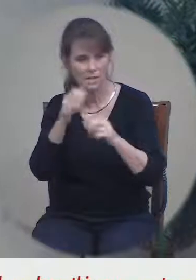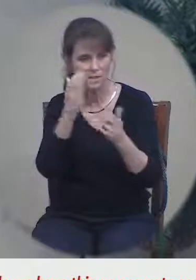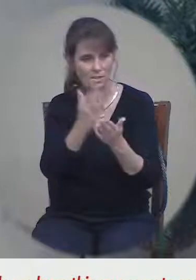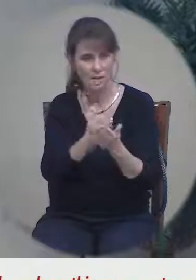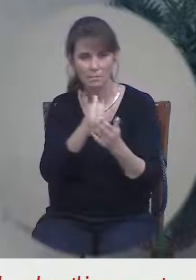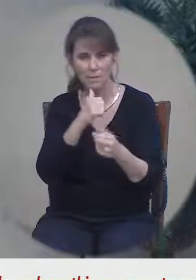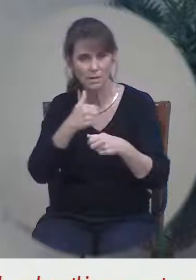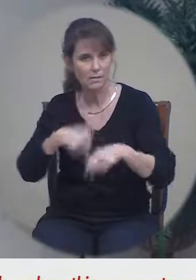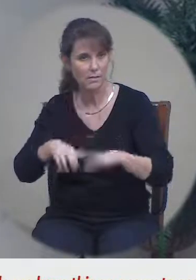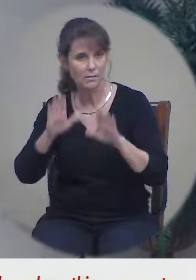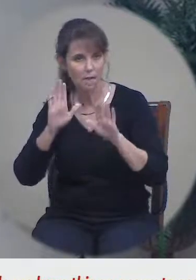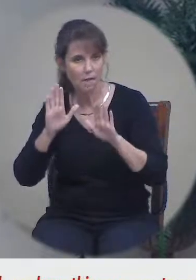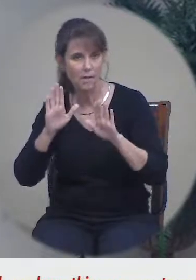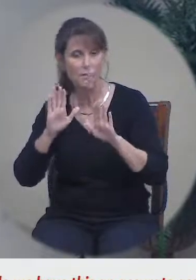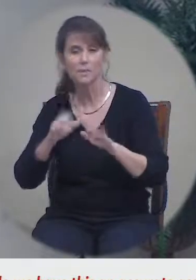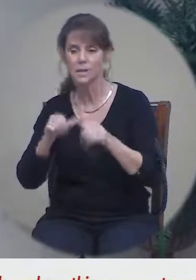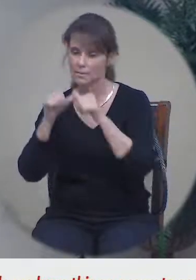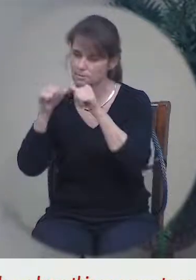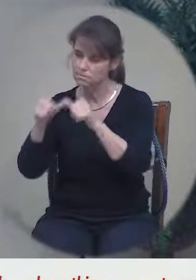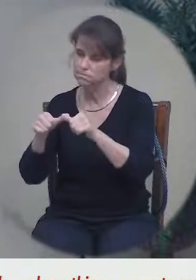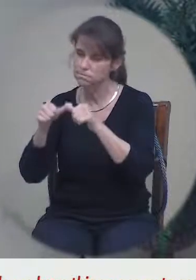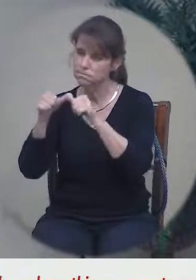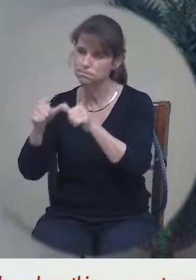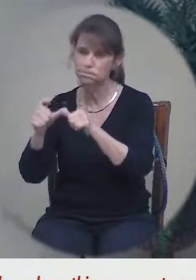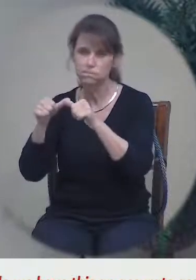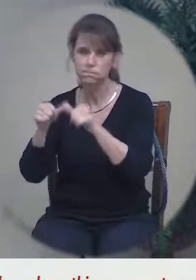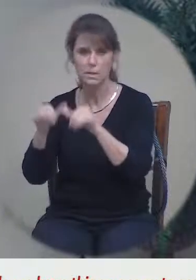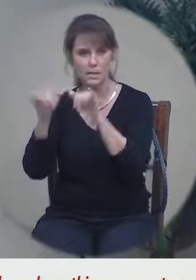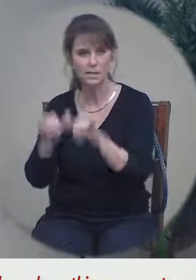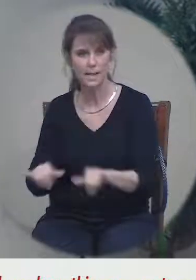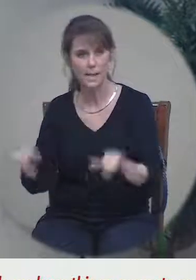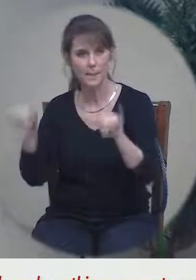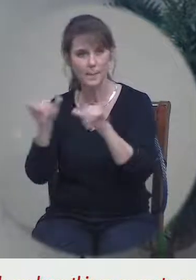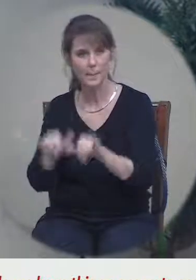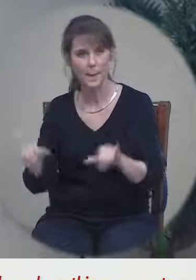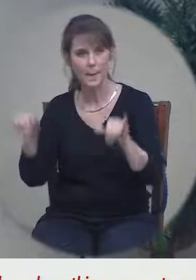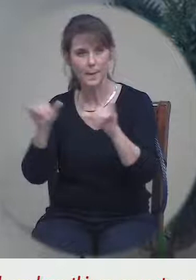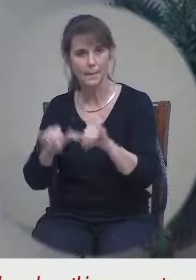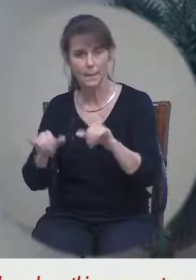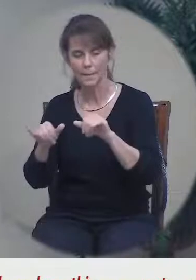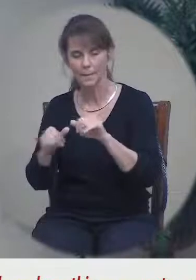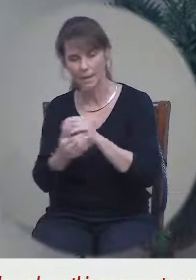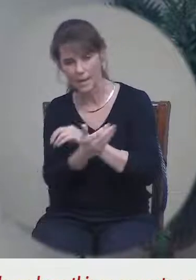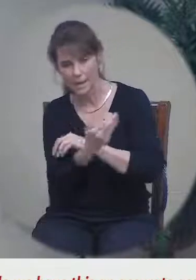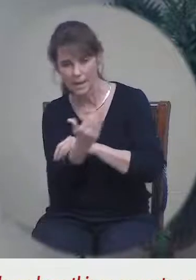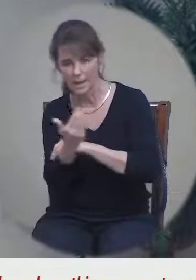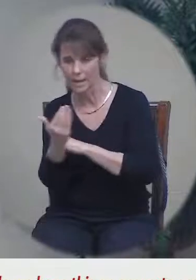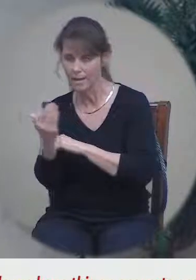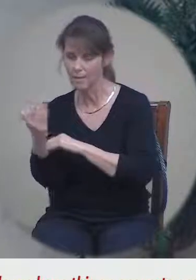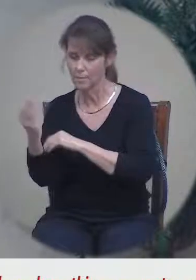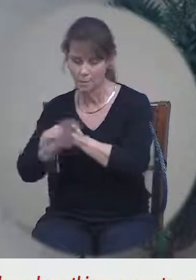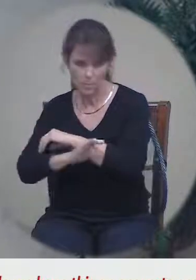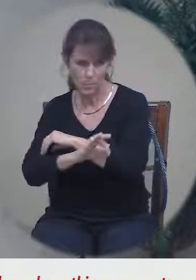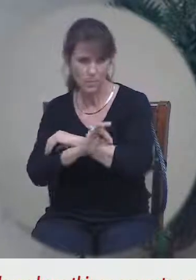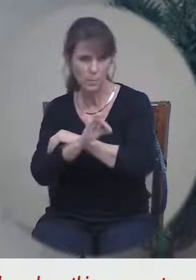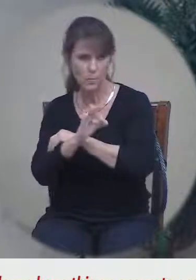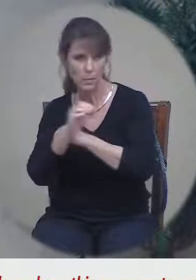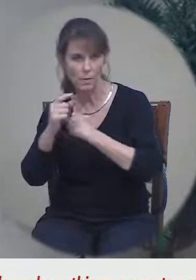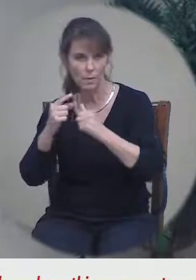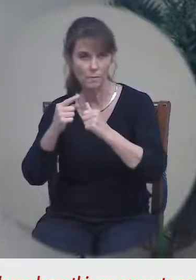that's reflected by Job. And as Larry points out, how he responded to these trials.